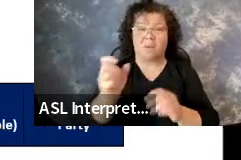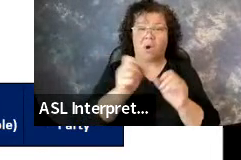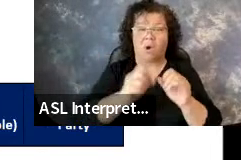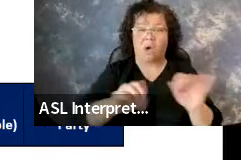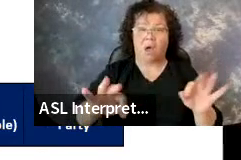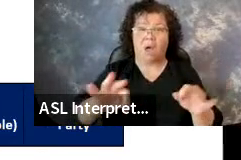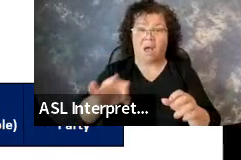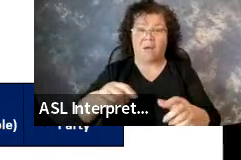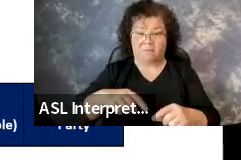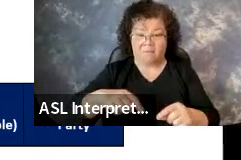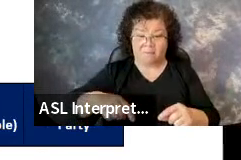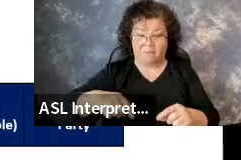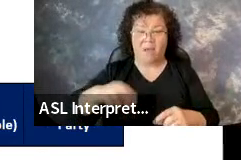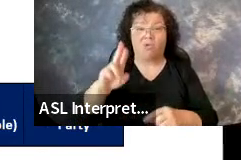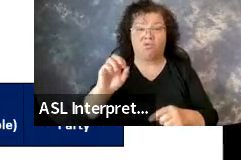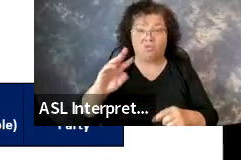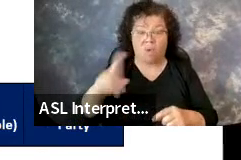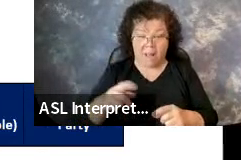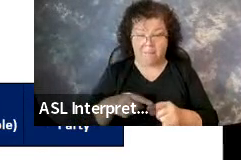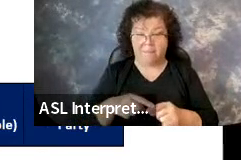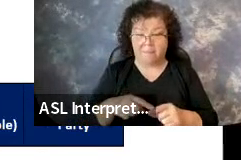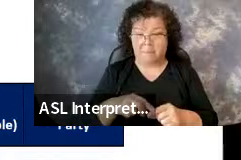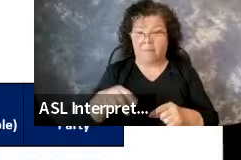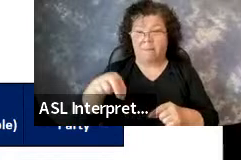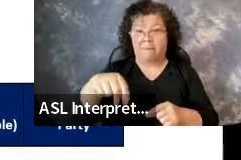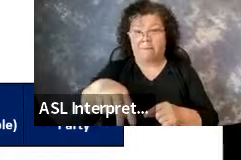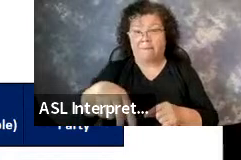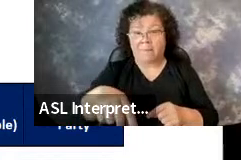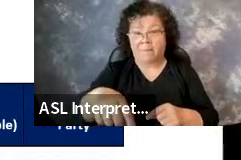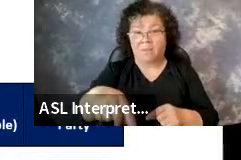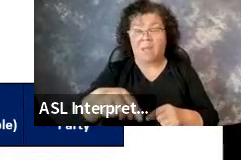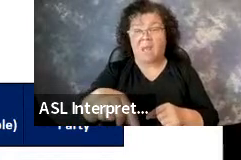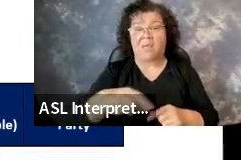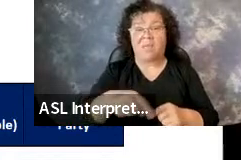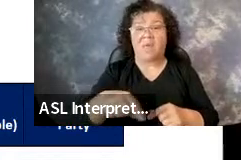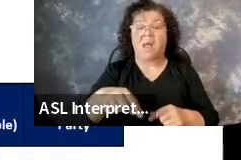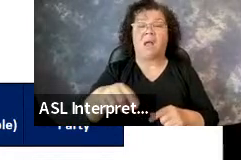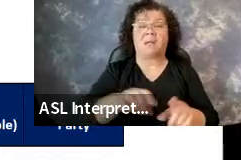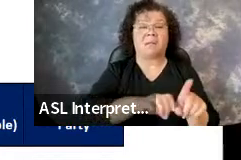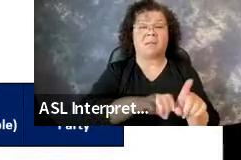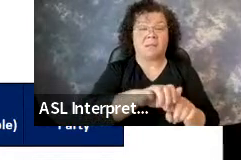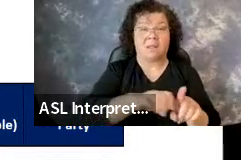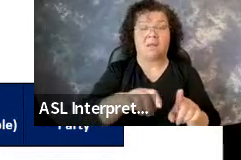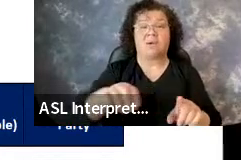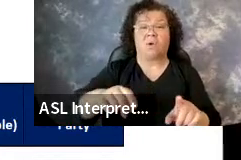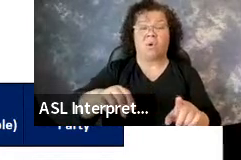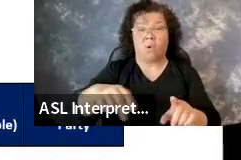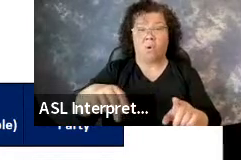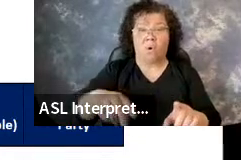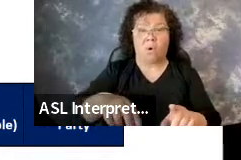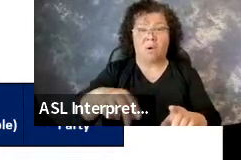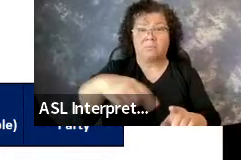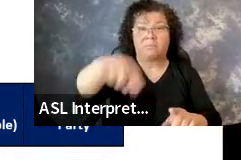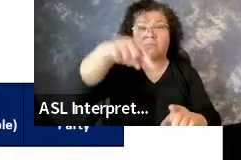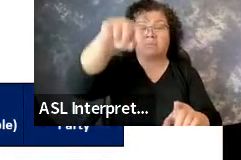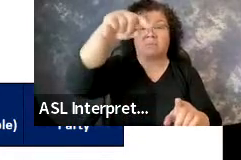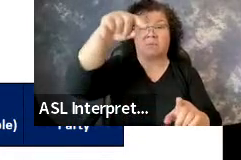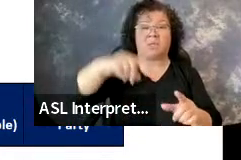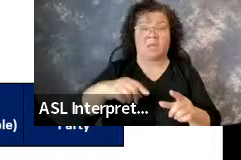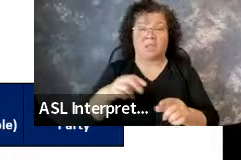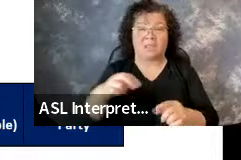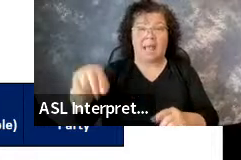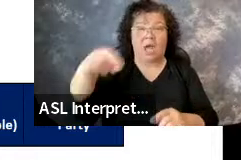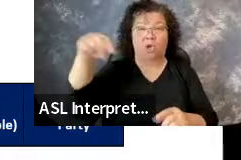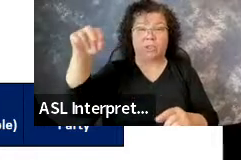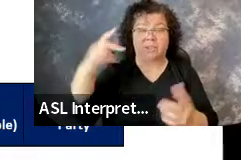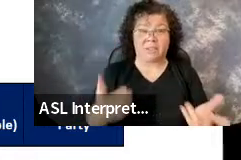on the ground, and go up an elevator or staircase to the light rail station to utilize them. So we'll be proposing in our